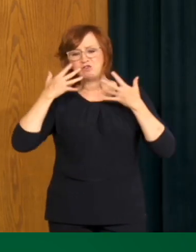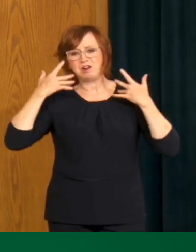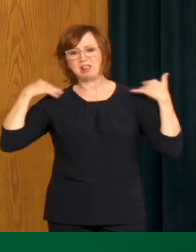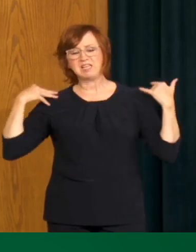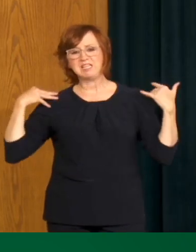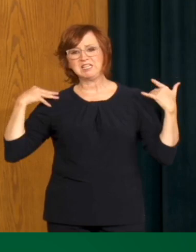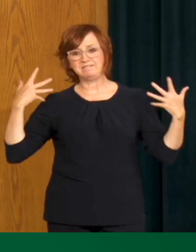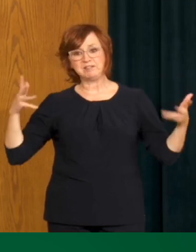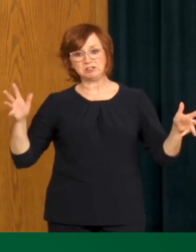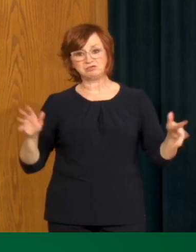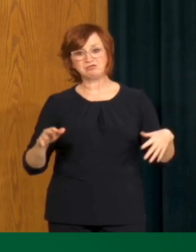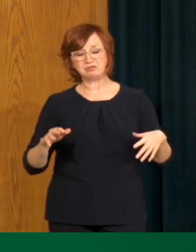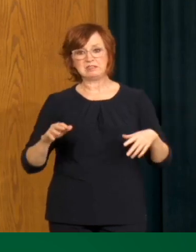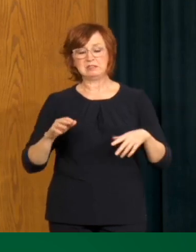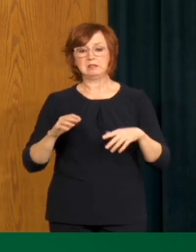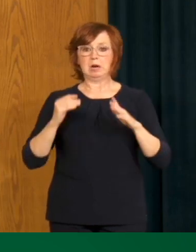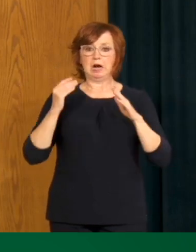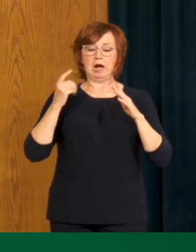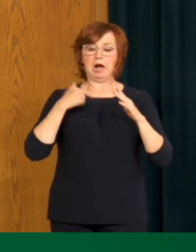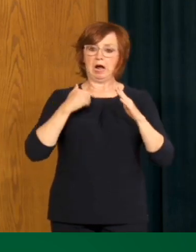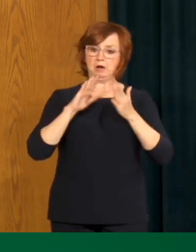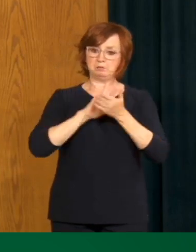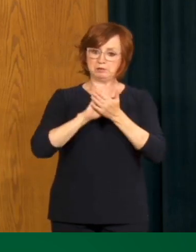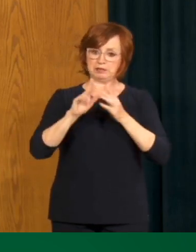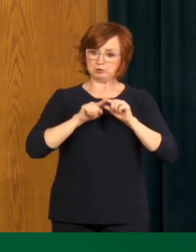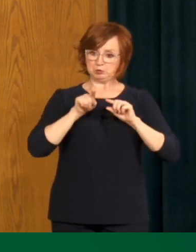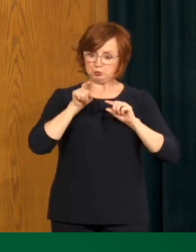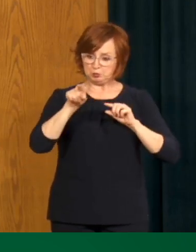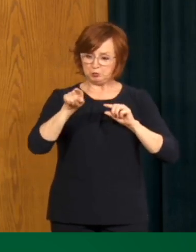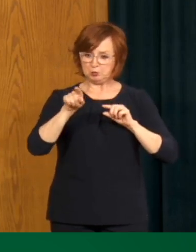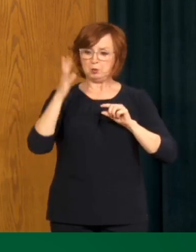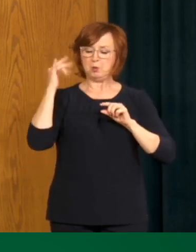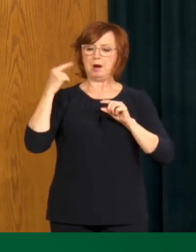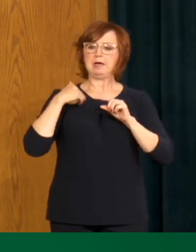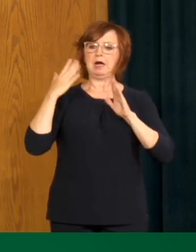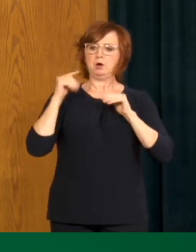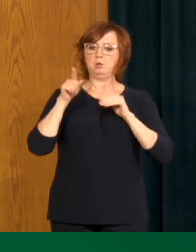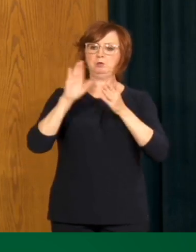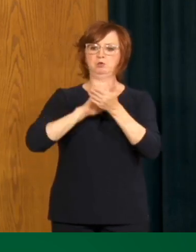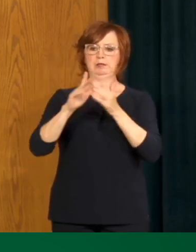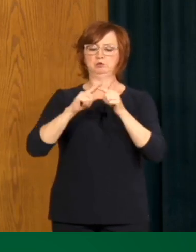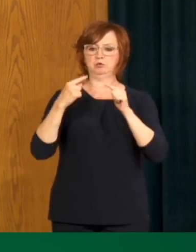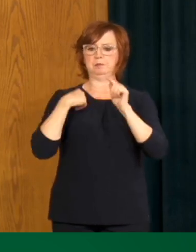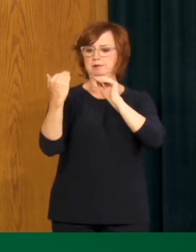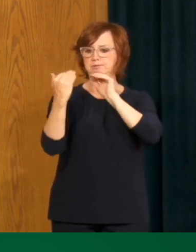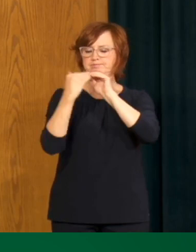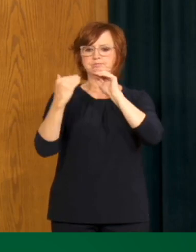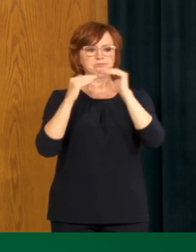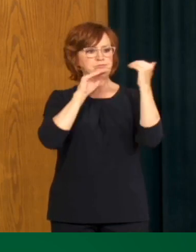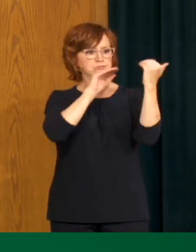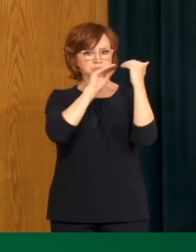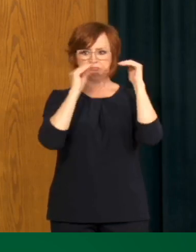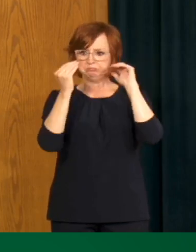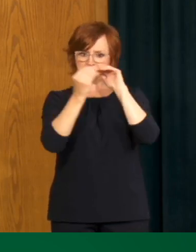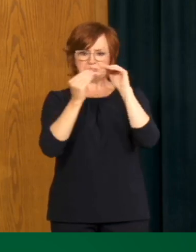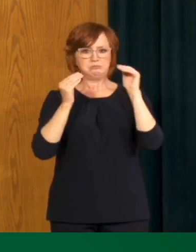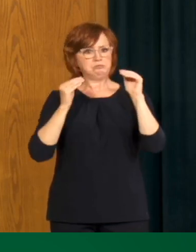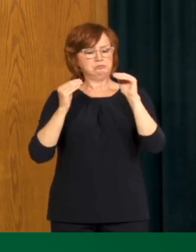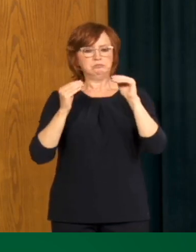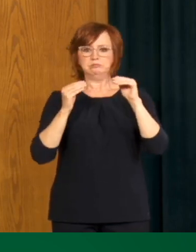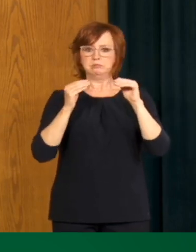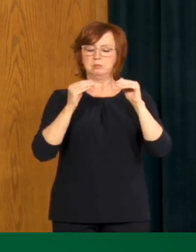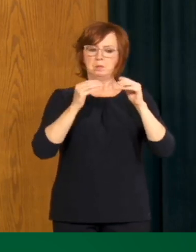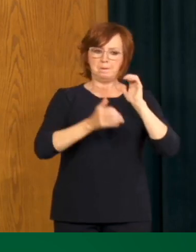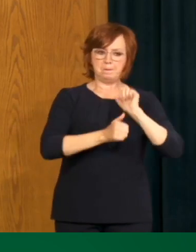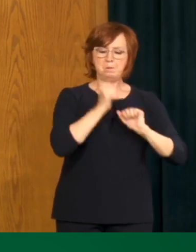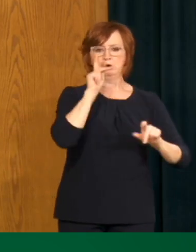treated in return. If you look over the course of the last 10 or 12 years in Saskatchewan, there has been over 90,000 individuals that